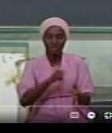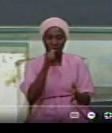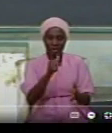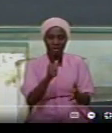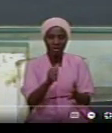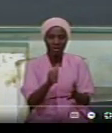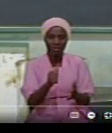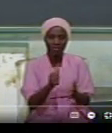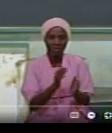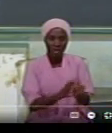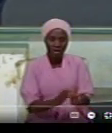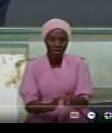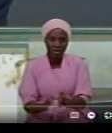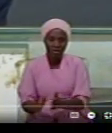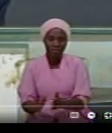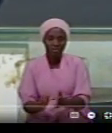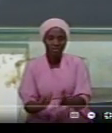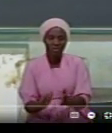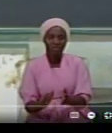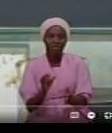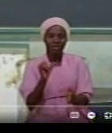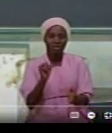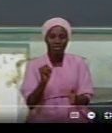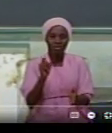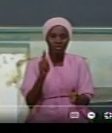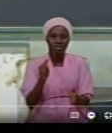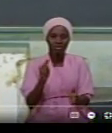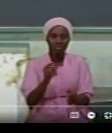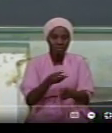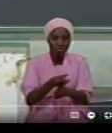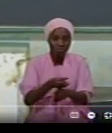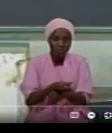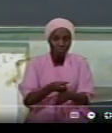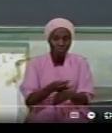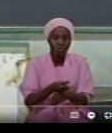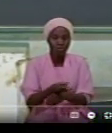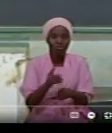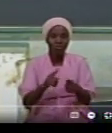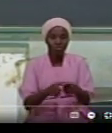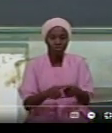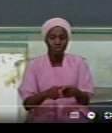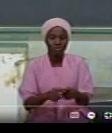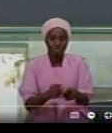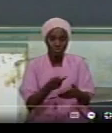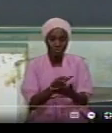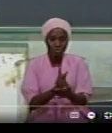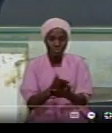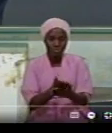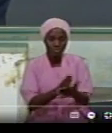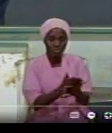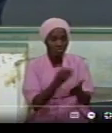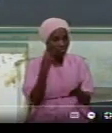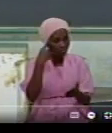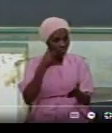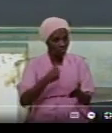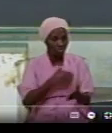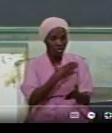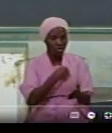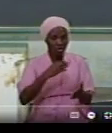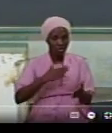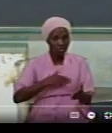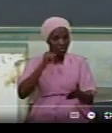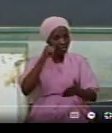go in and dress it for me and for my son, that we may eat